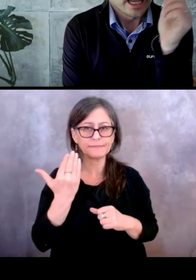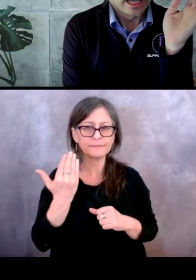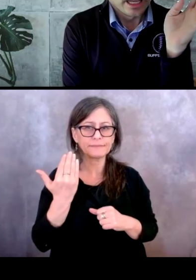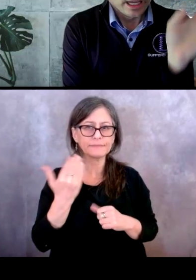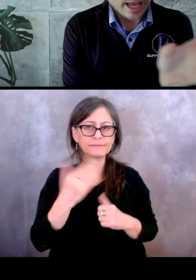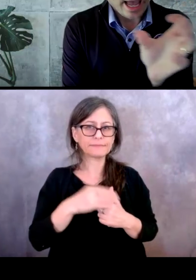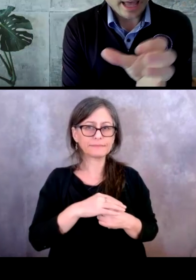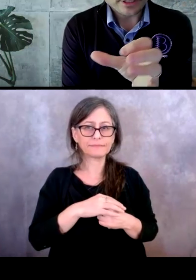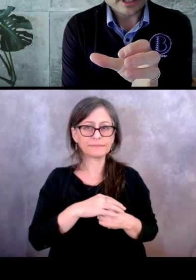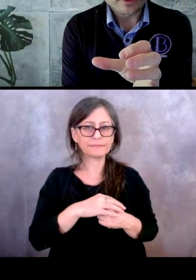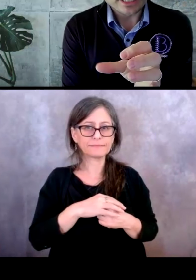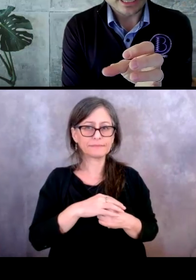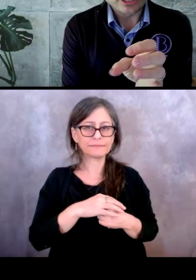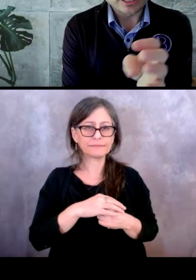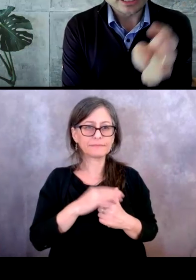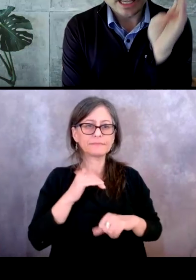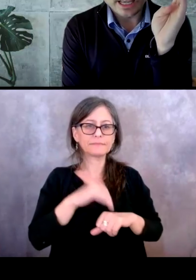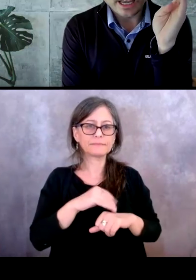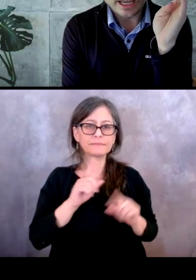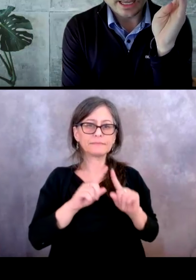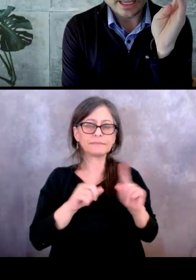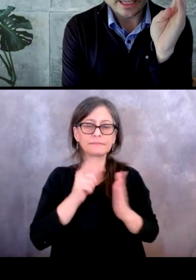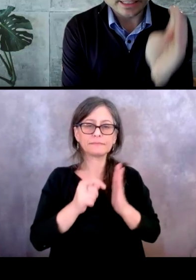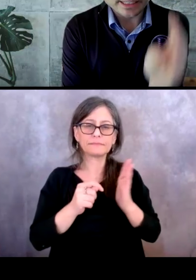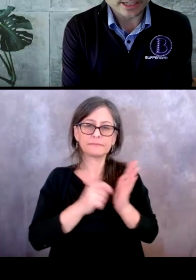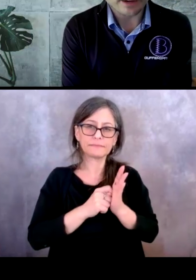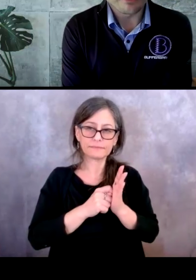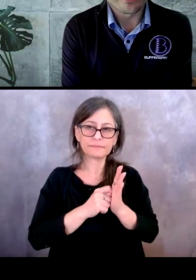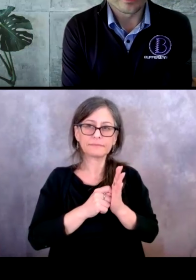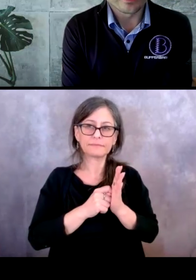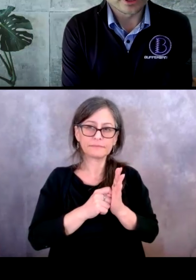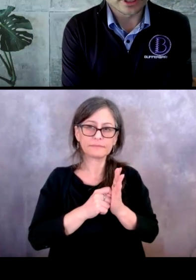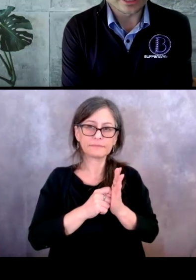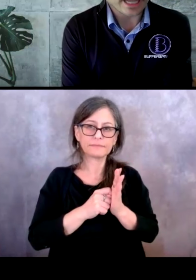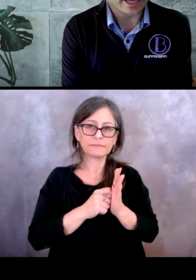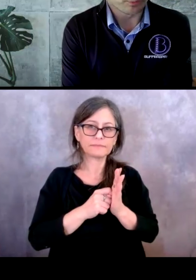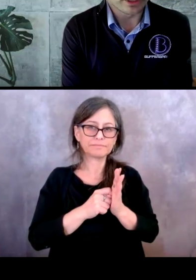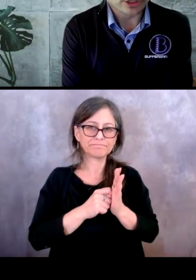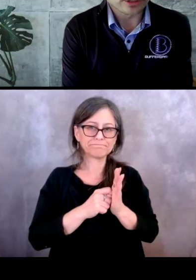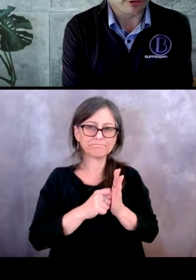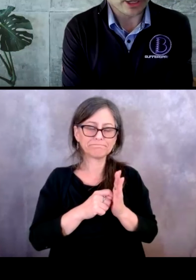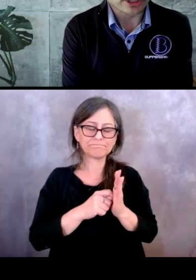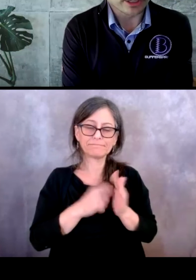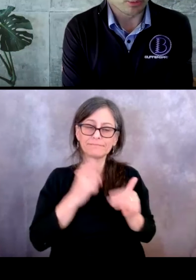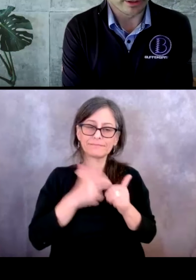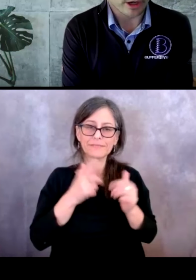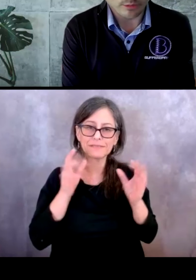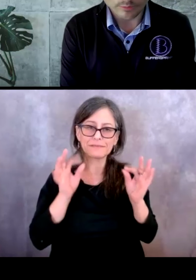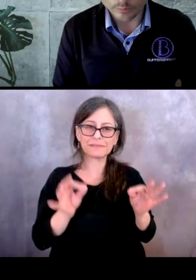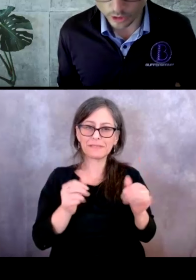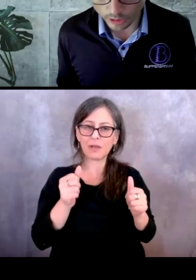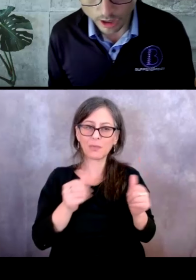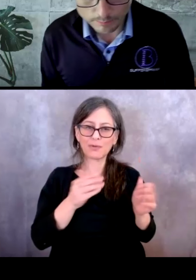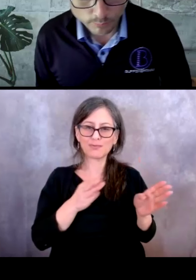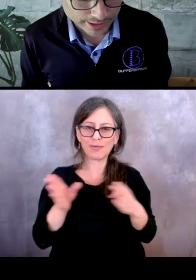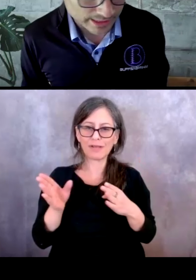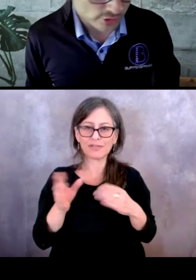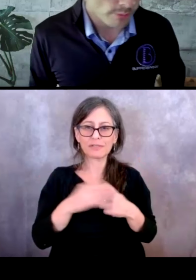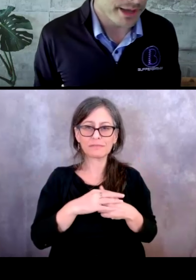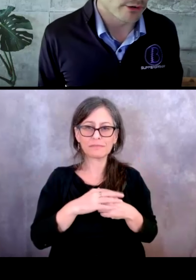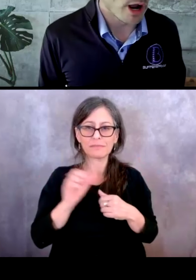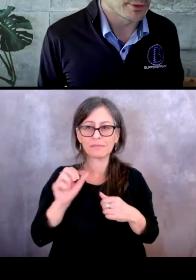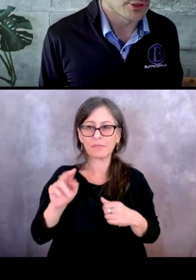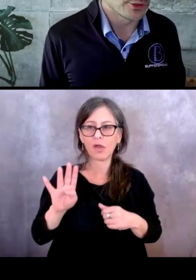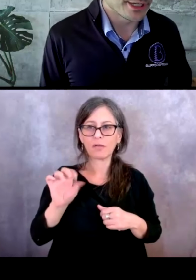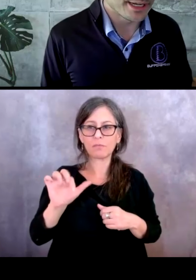it's at the different stages, it's tough to decide which direction that you want to go. Where onboarding gives